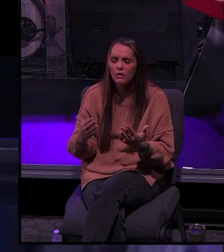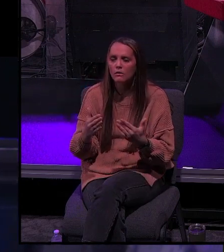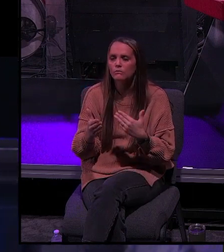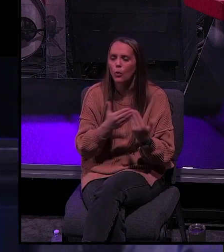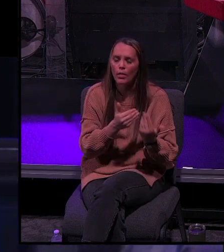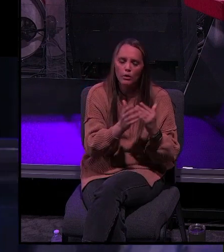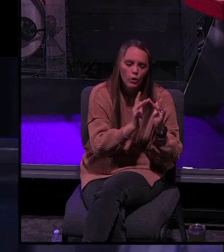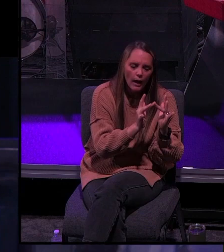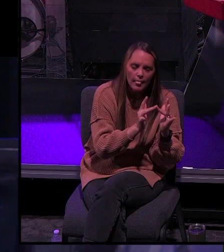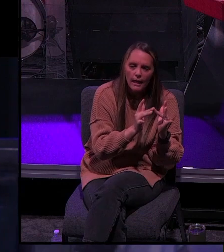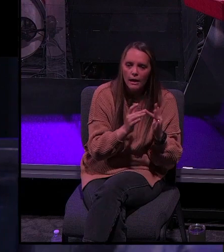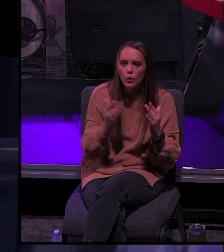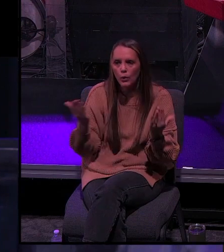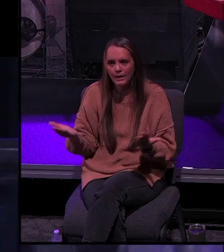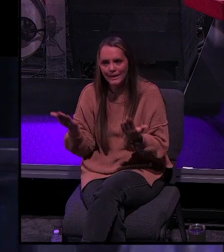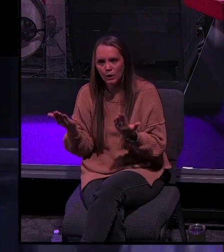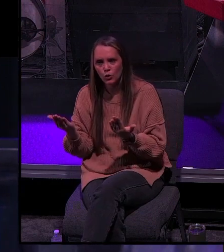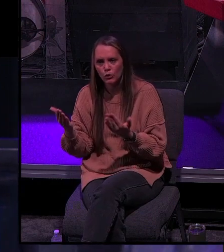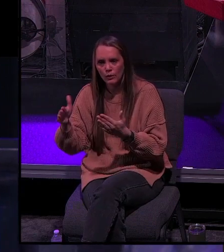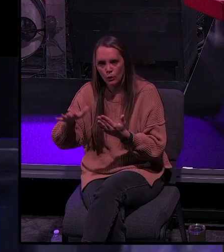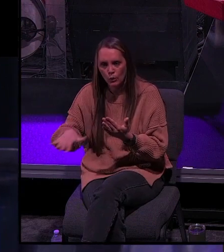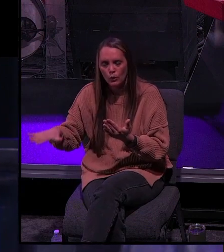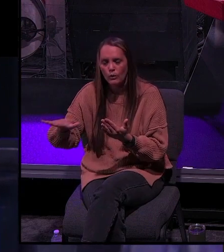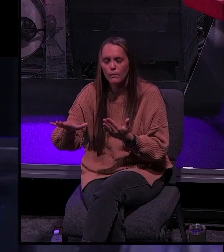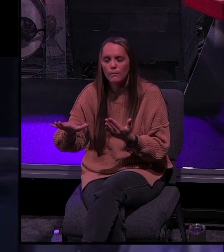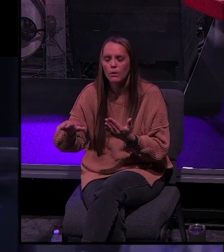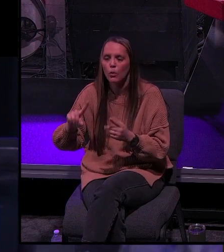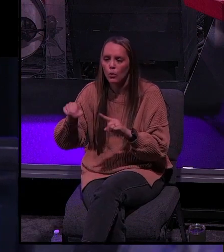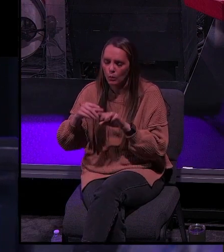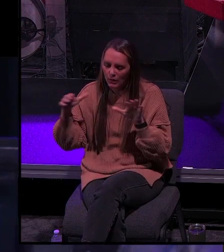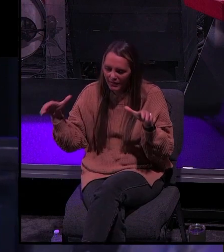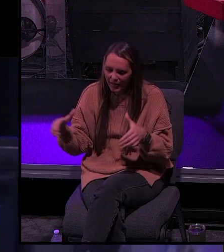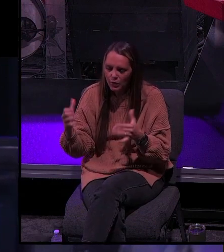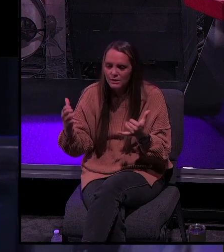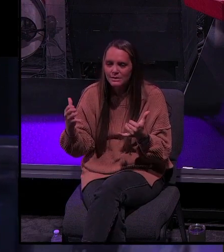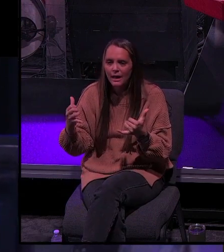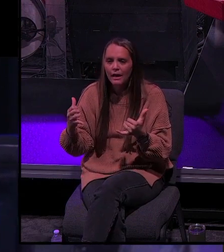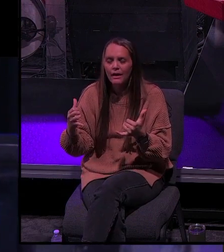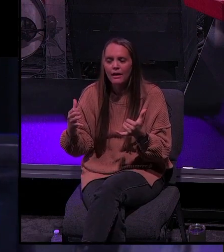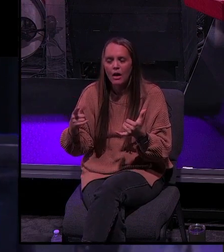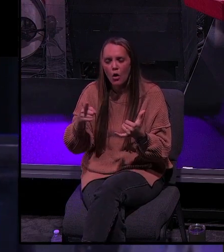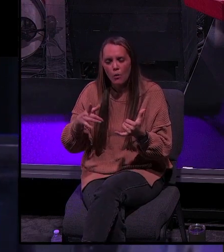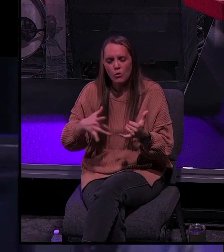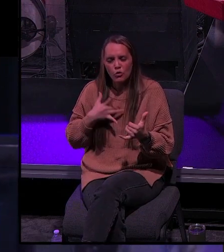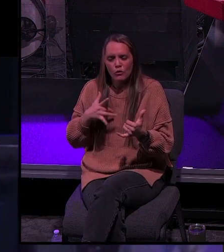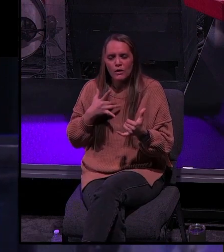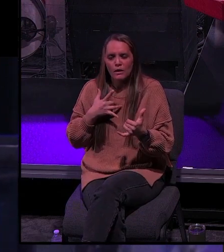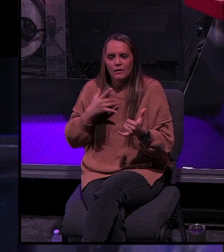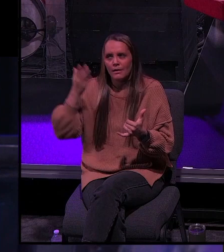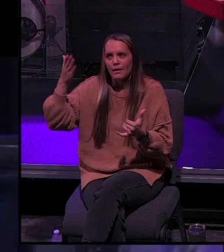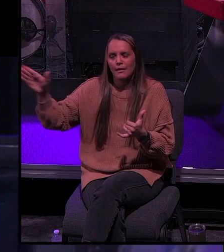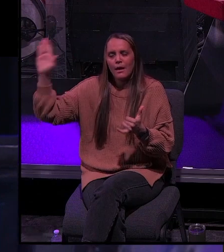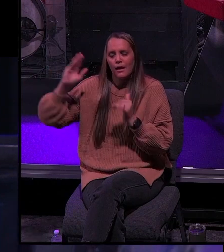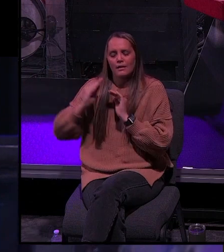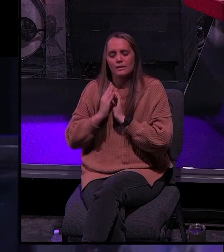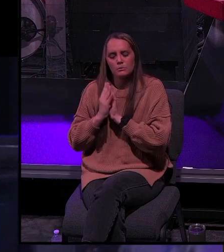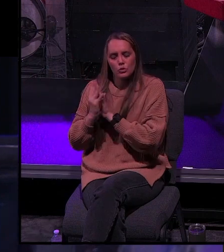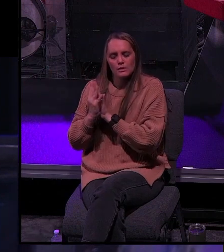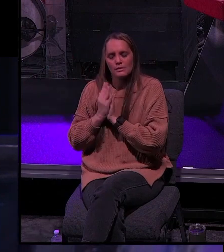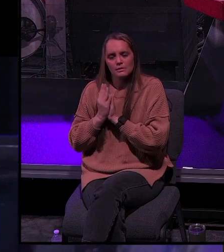room. And I hope you've sensed, even as we've gathered in today, he has been here with us. And he doesn't want to just stop